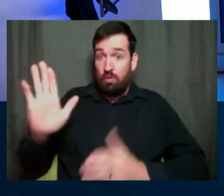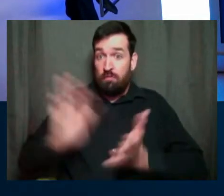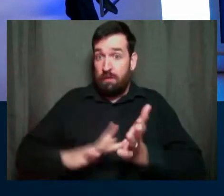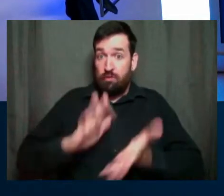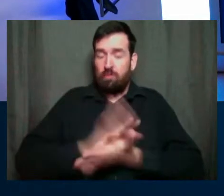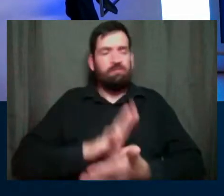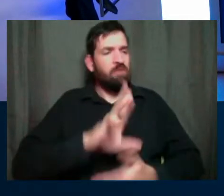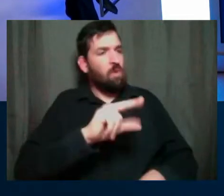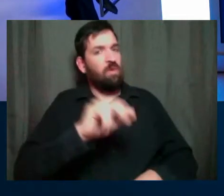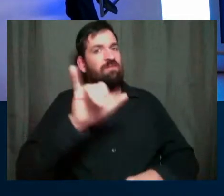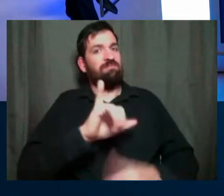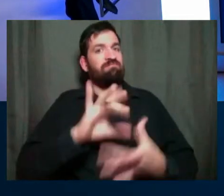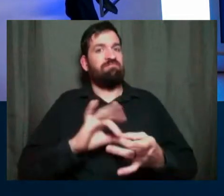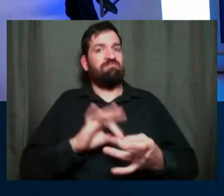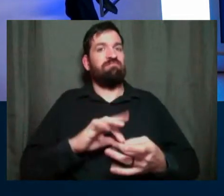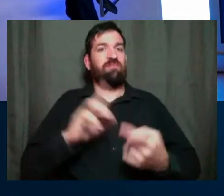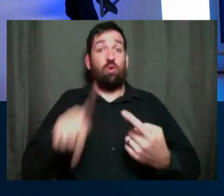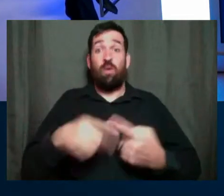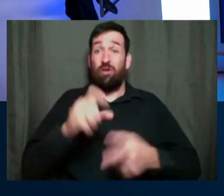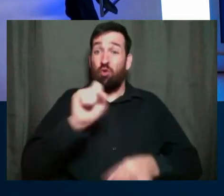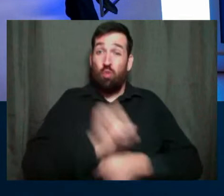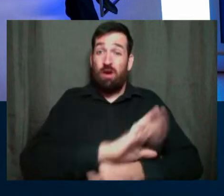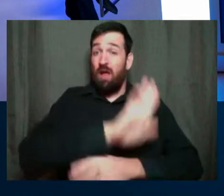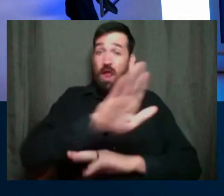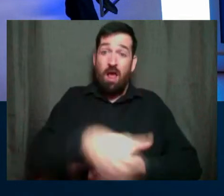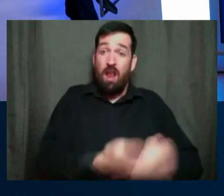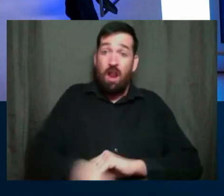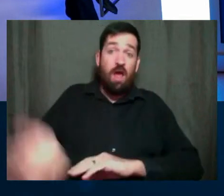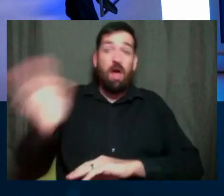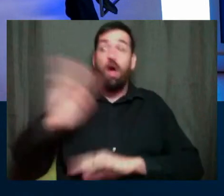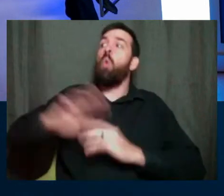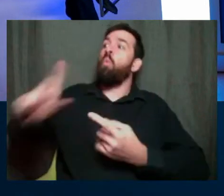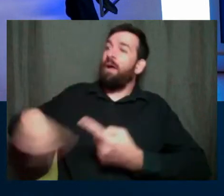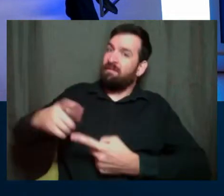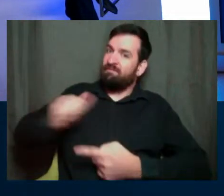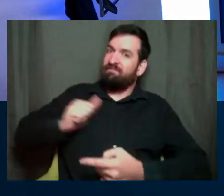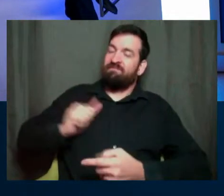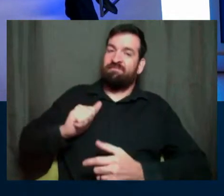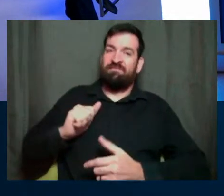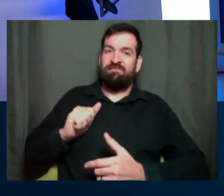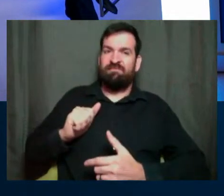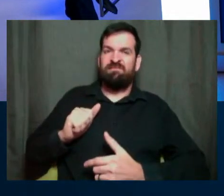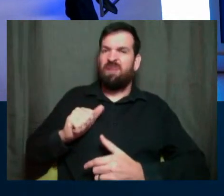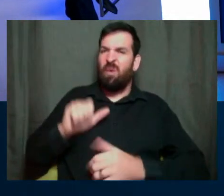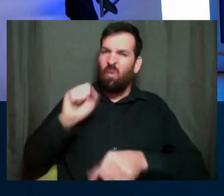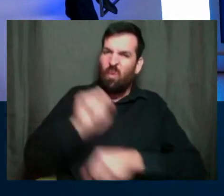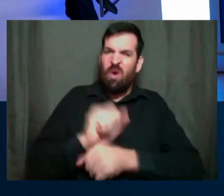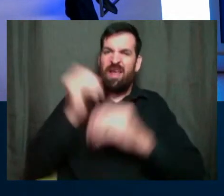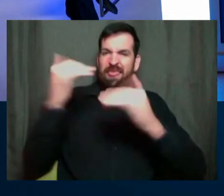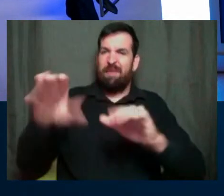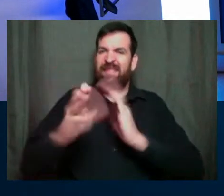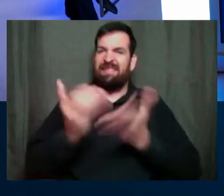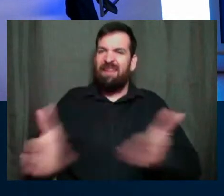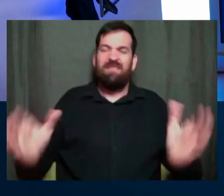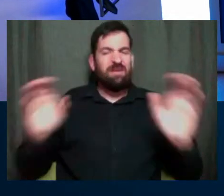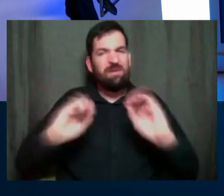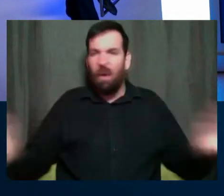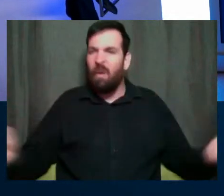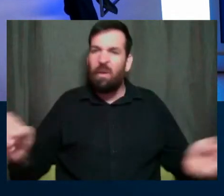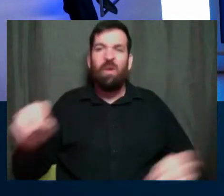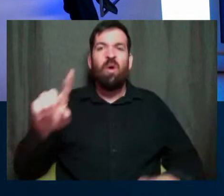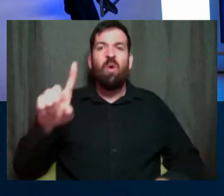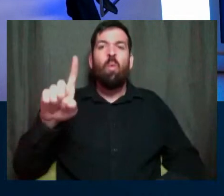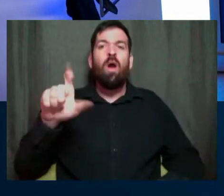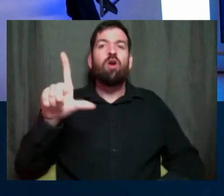said, that was whenever you worked all Look, night. And When I was in medical school residency, there wasn't this work limit stuff. No. We worked 120 hours a week. You would easy.